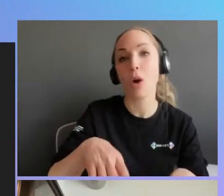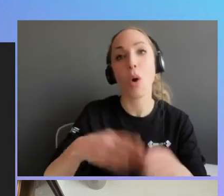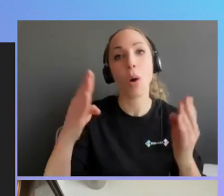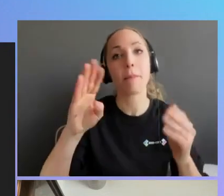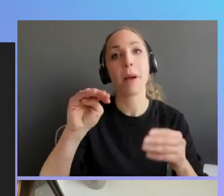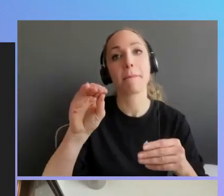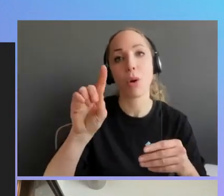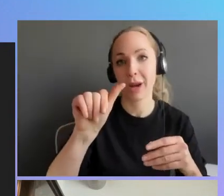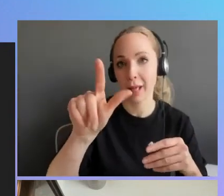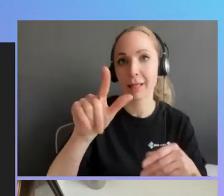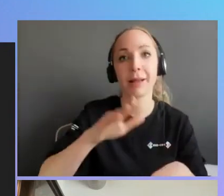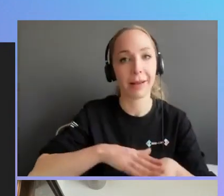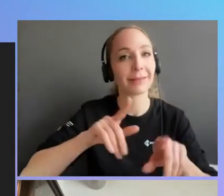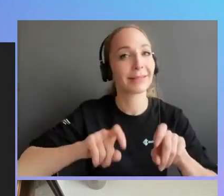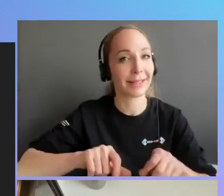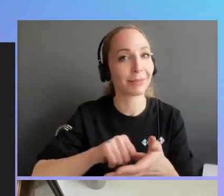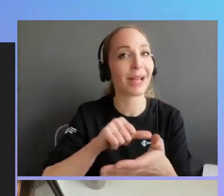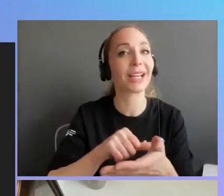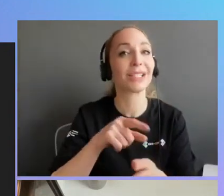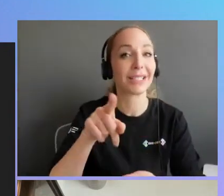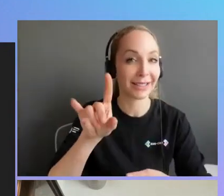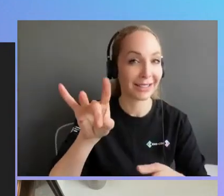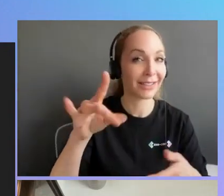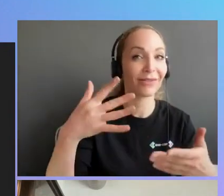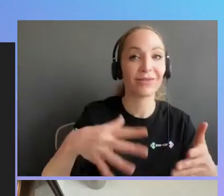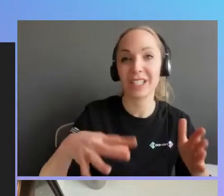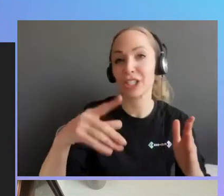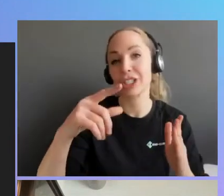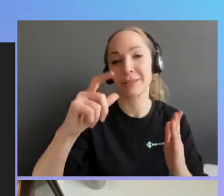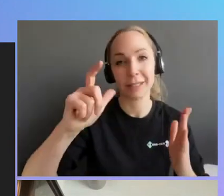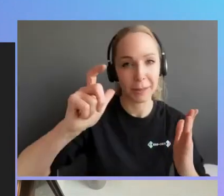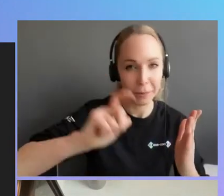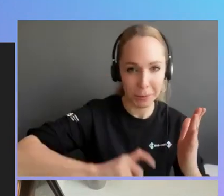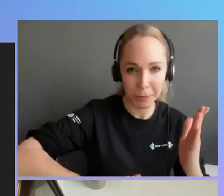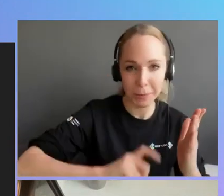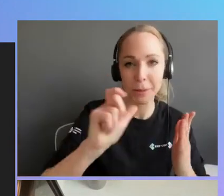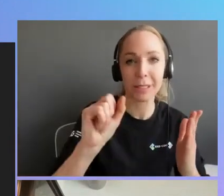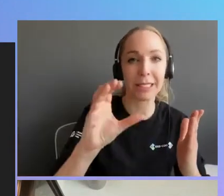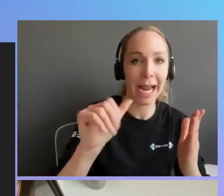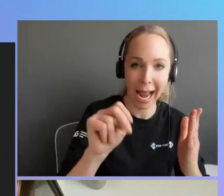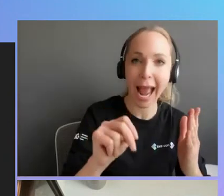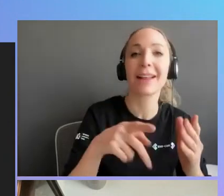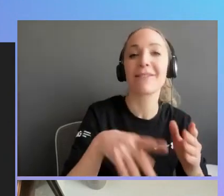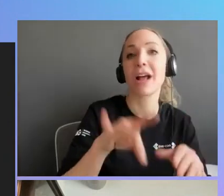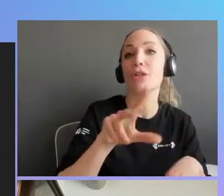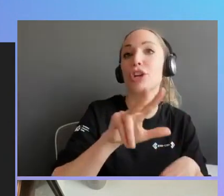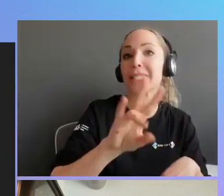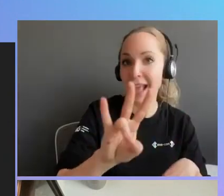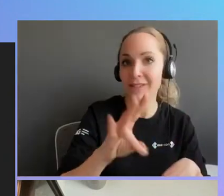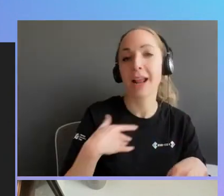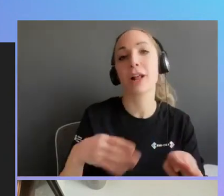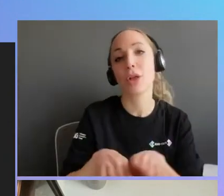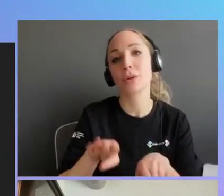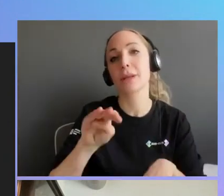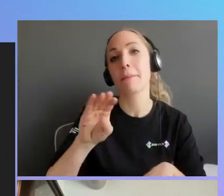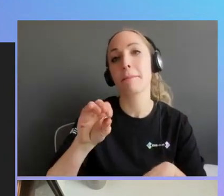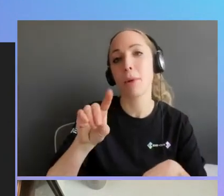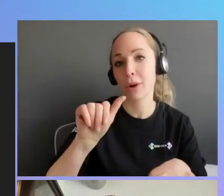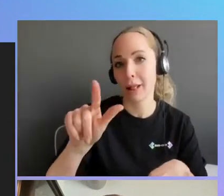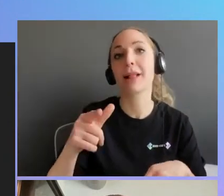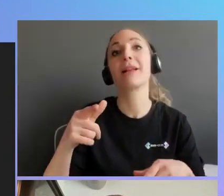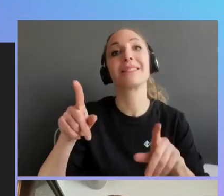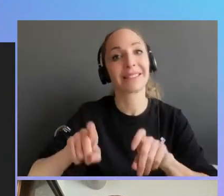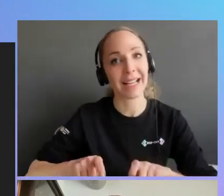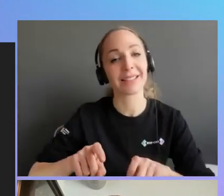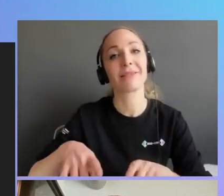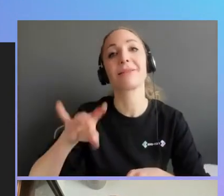that, ran a scan, found 37 issues. I closed the modal and it detected that and found another 19 issues.